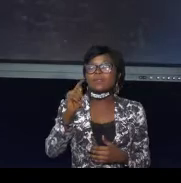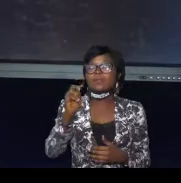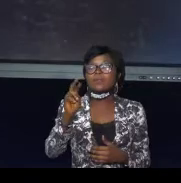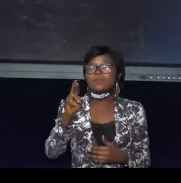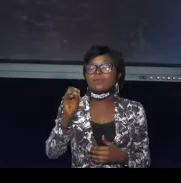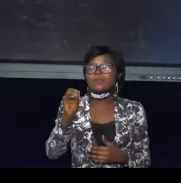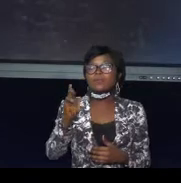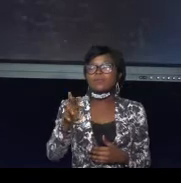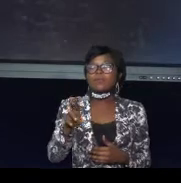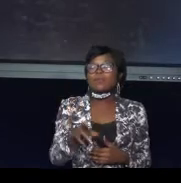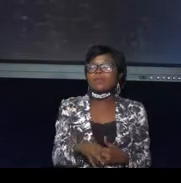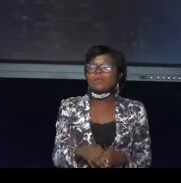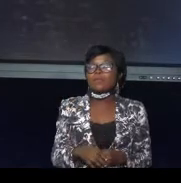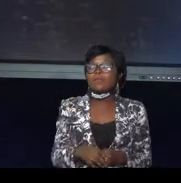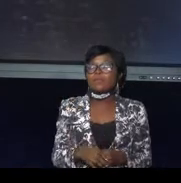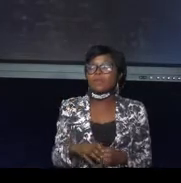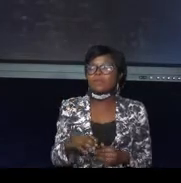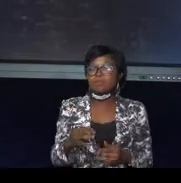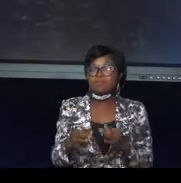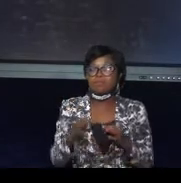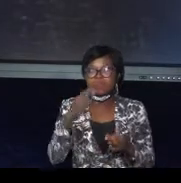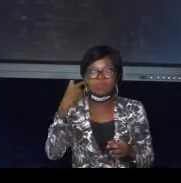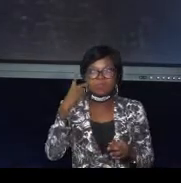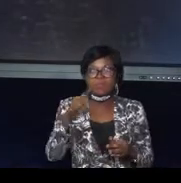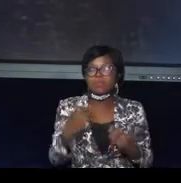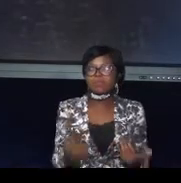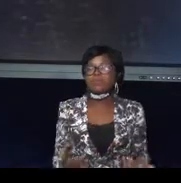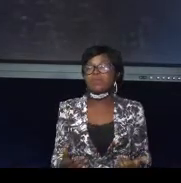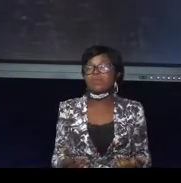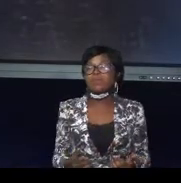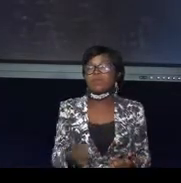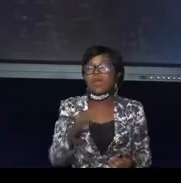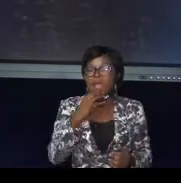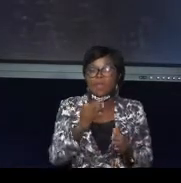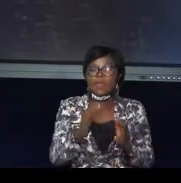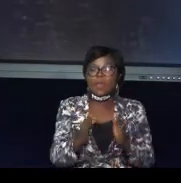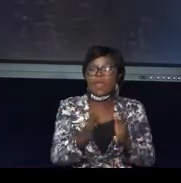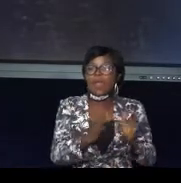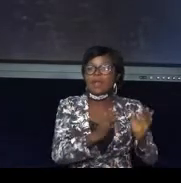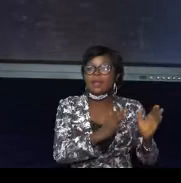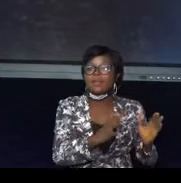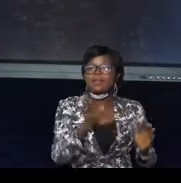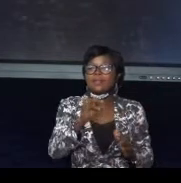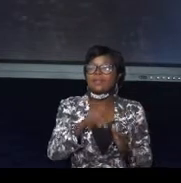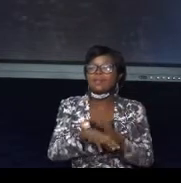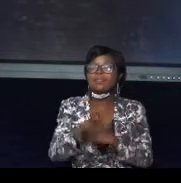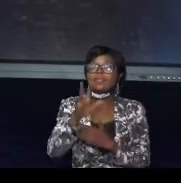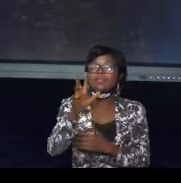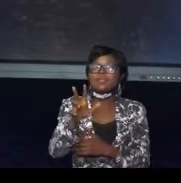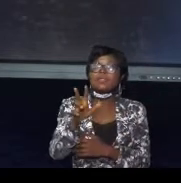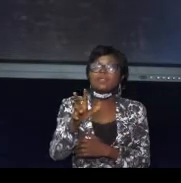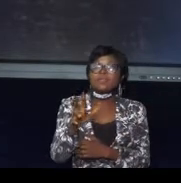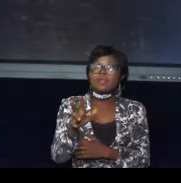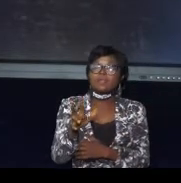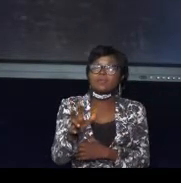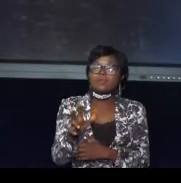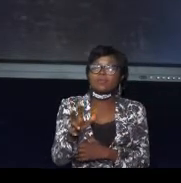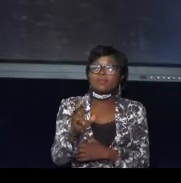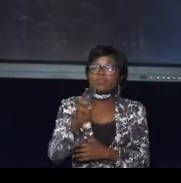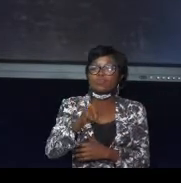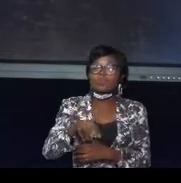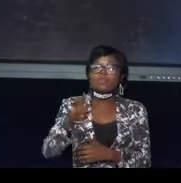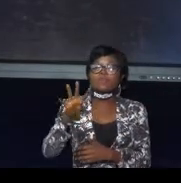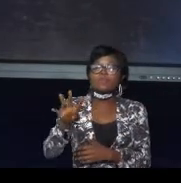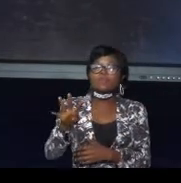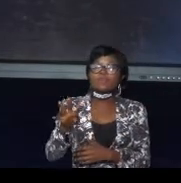3s. And there is no remainder because obviously it forms a rectangle. Okay, I'm able to arrange them in 3s. And